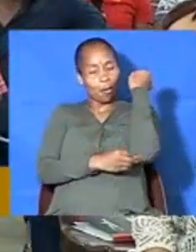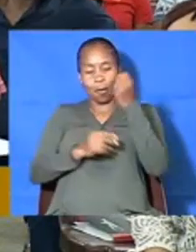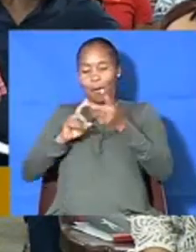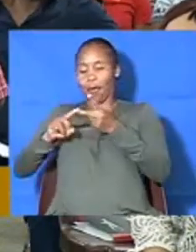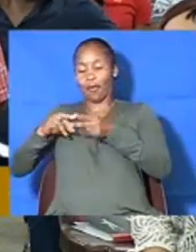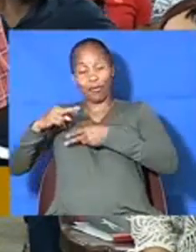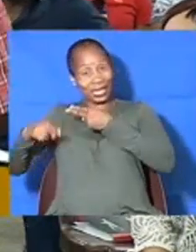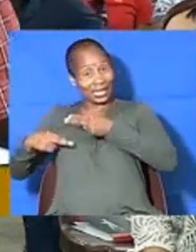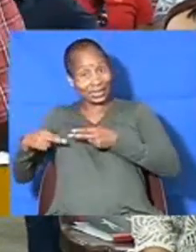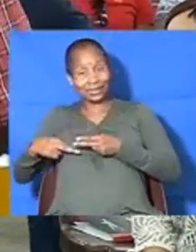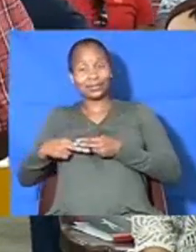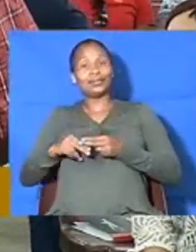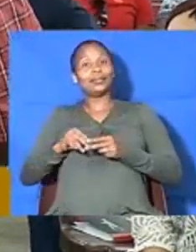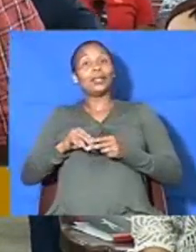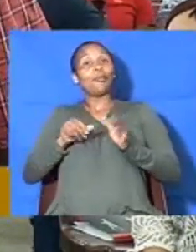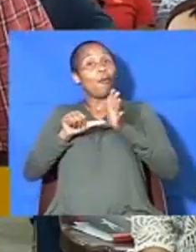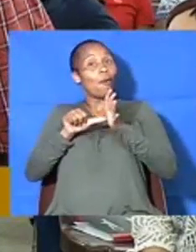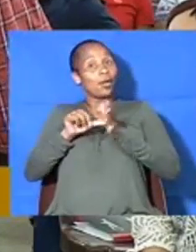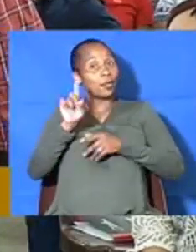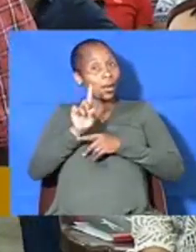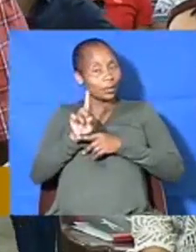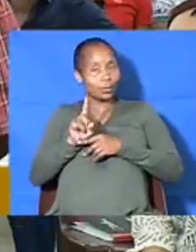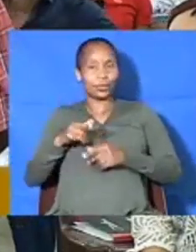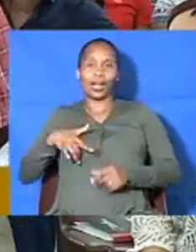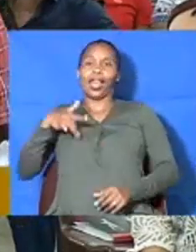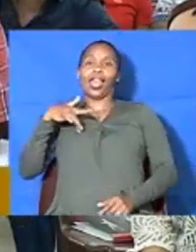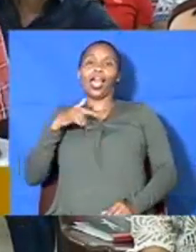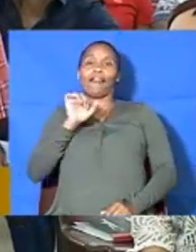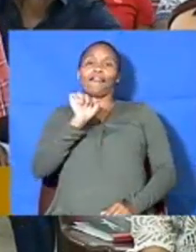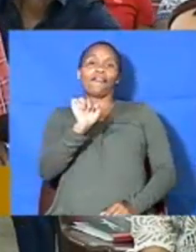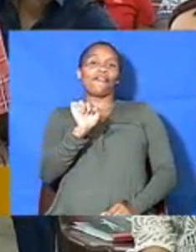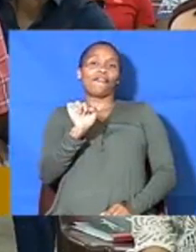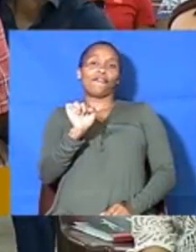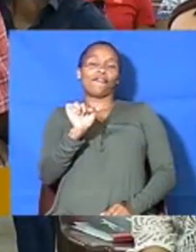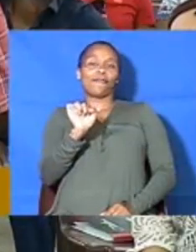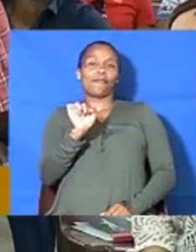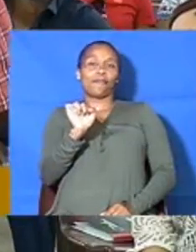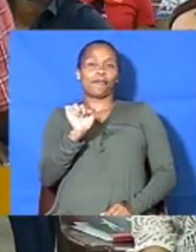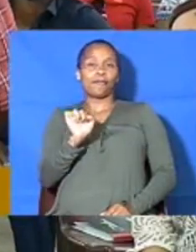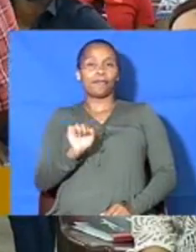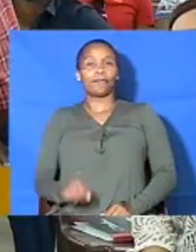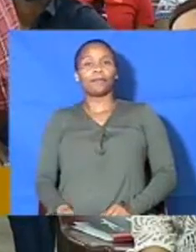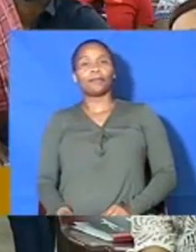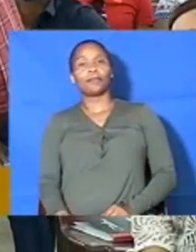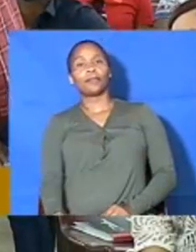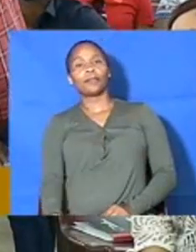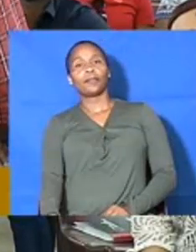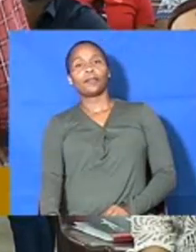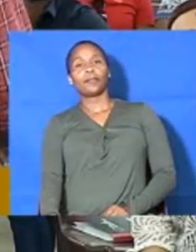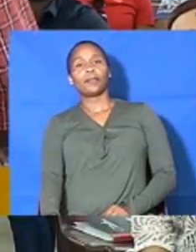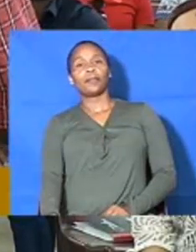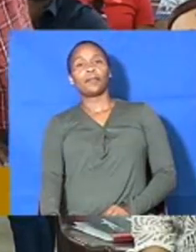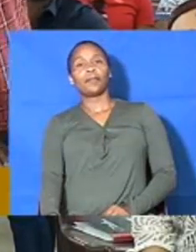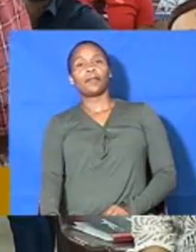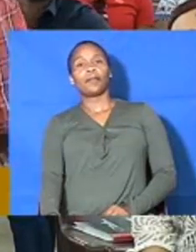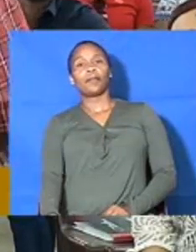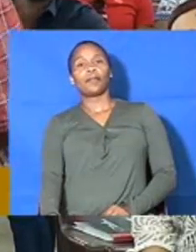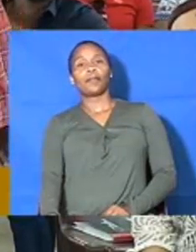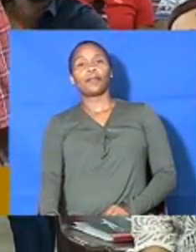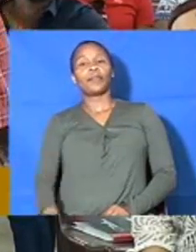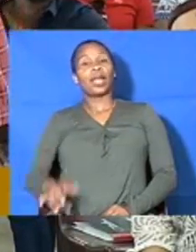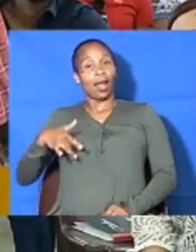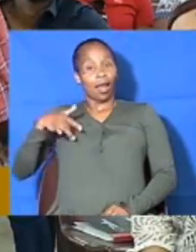which is one of the task that Nelson Mandela had given to me when I met him in the spirit.